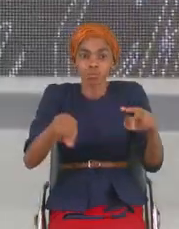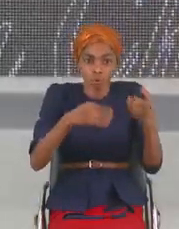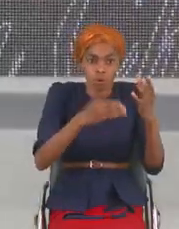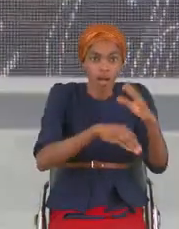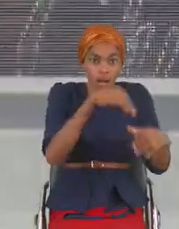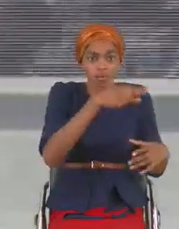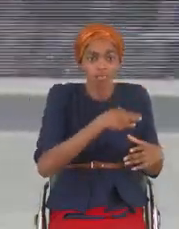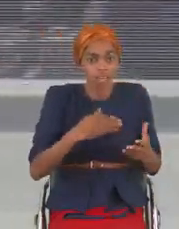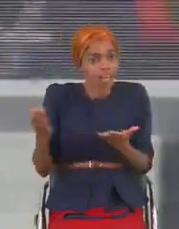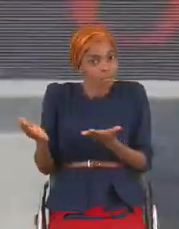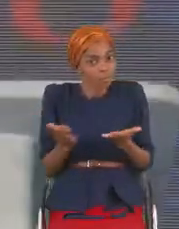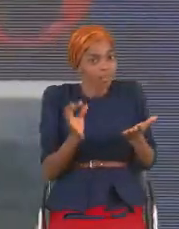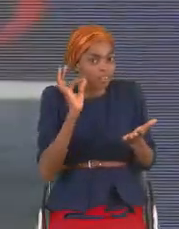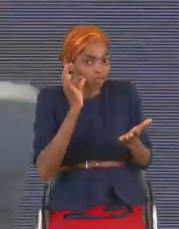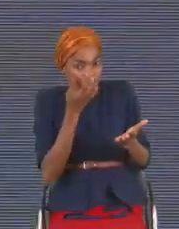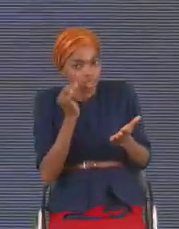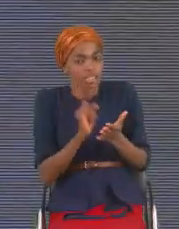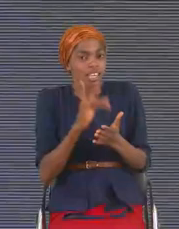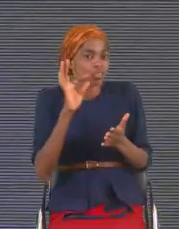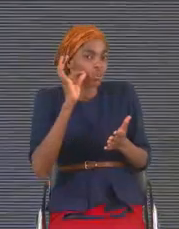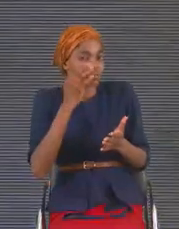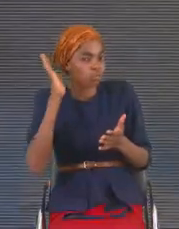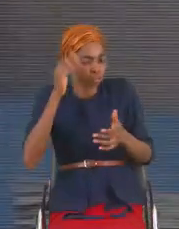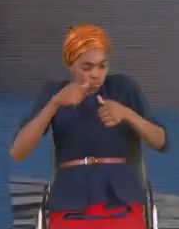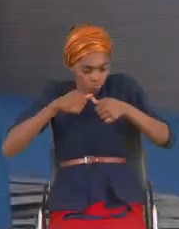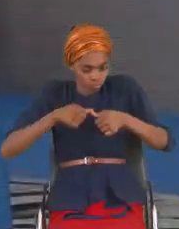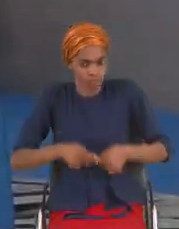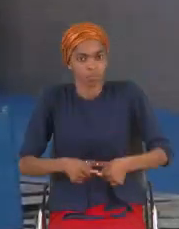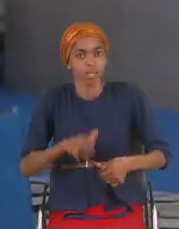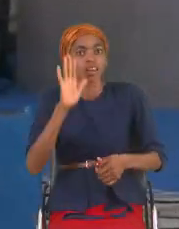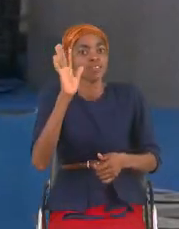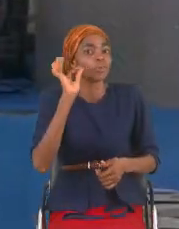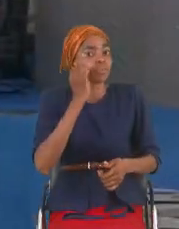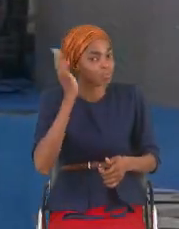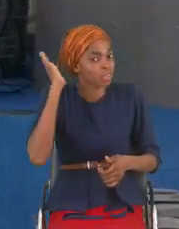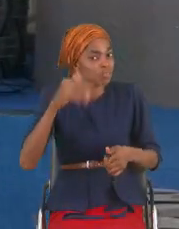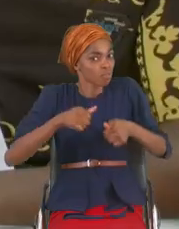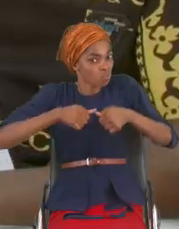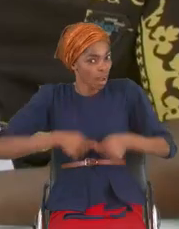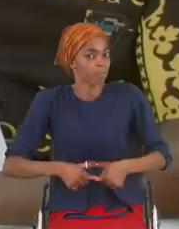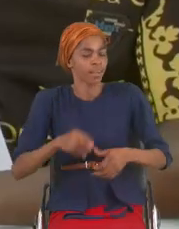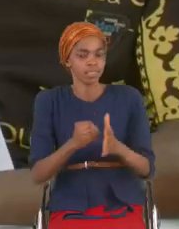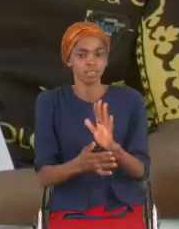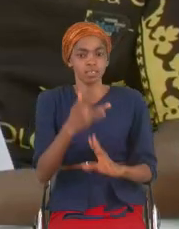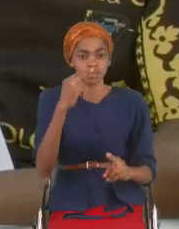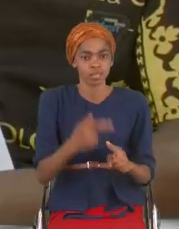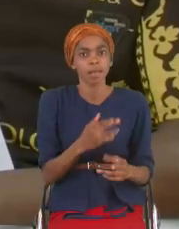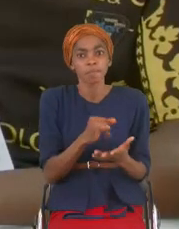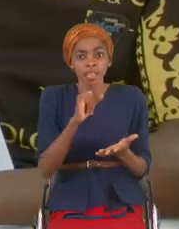fruit, and that your fruit shall remain. Your fruit will abide. And